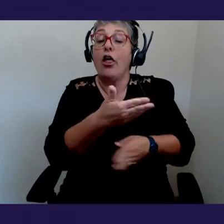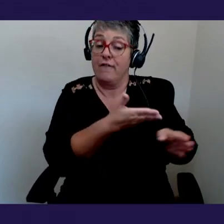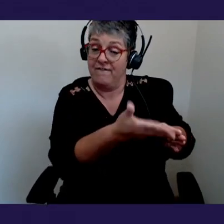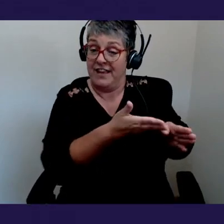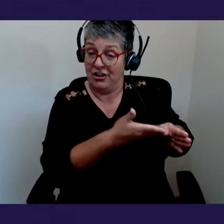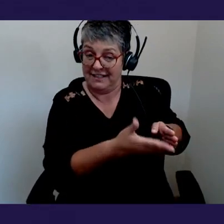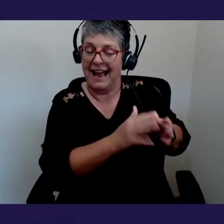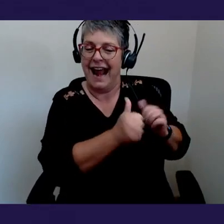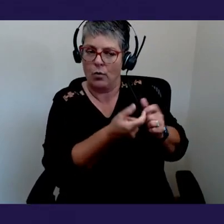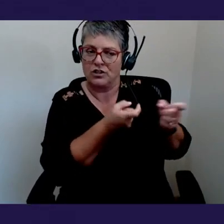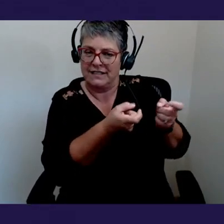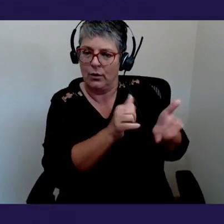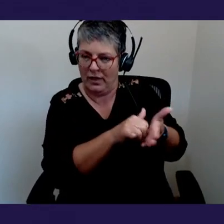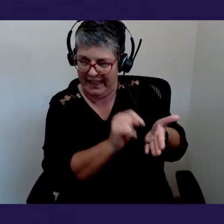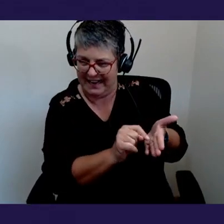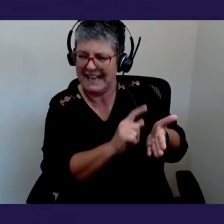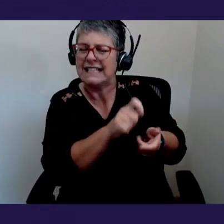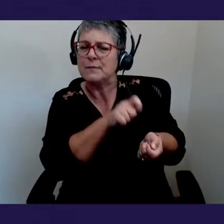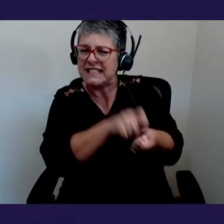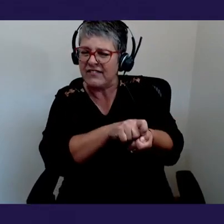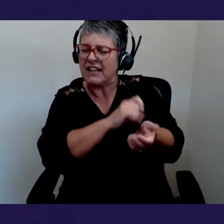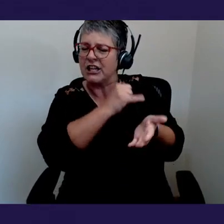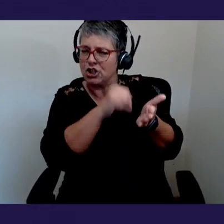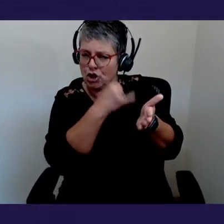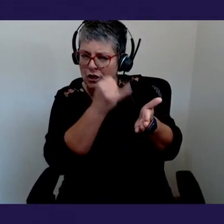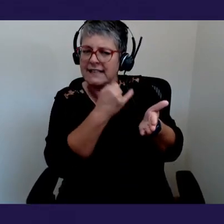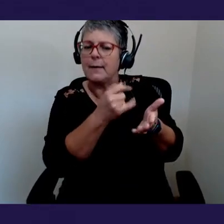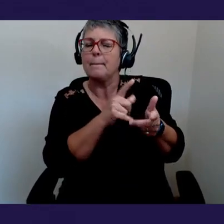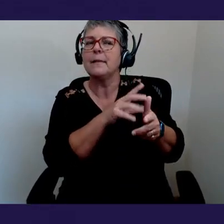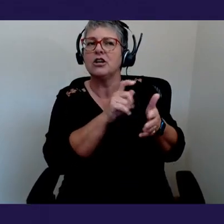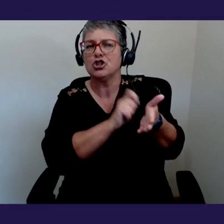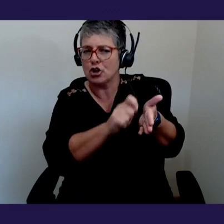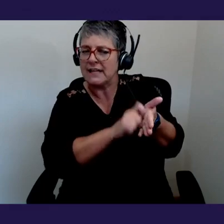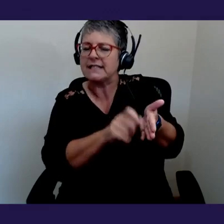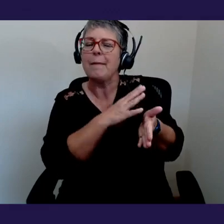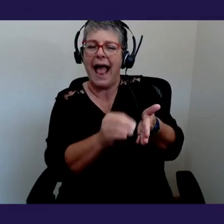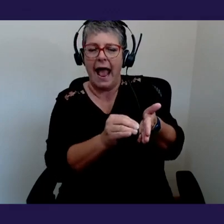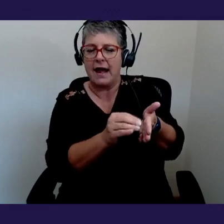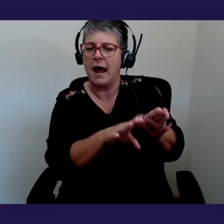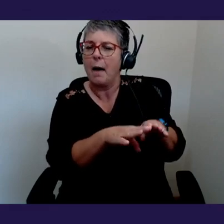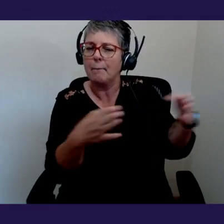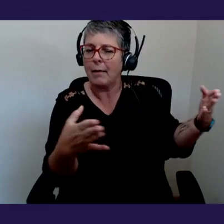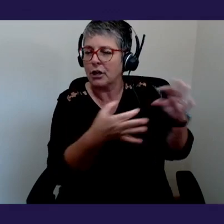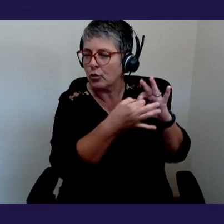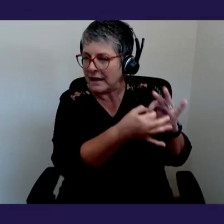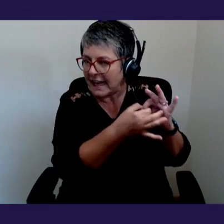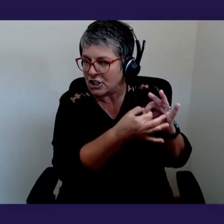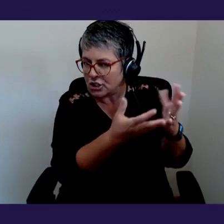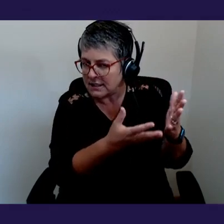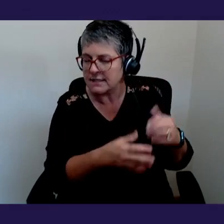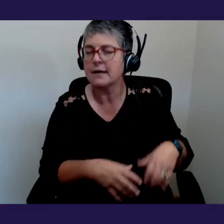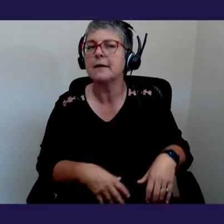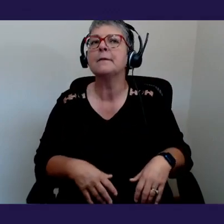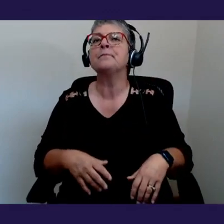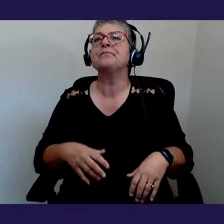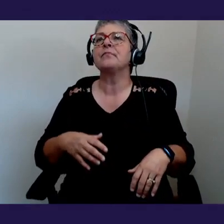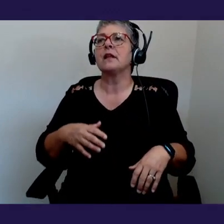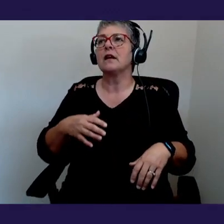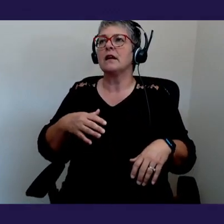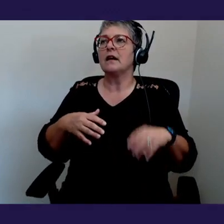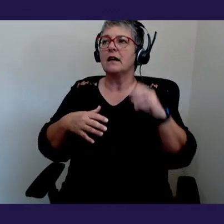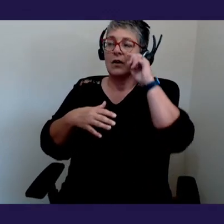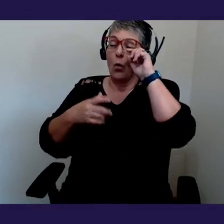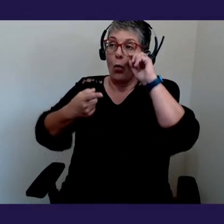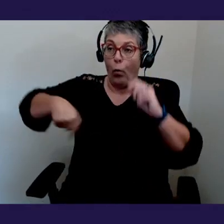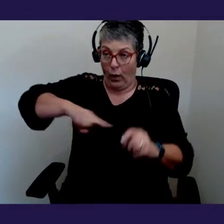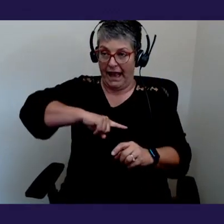particularly journalism and public relations. And I say this as someone who is a leader in my own field, but I typically draw, and my staff typically